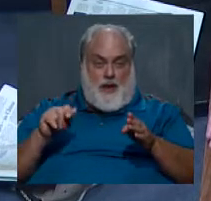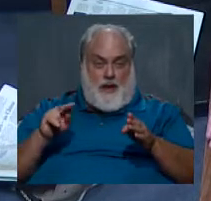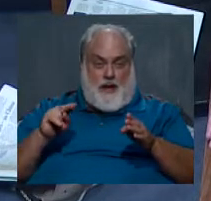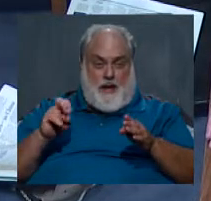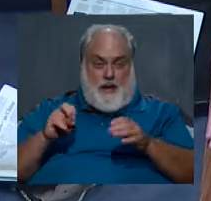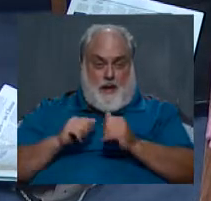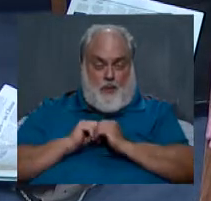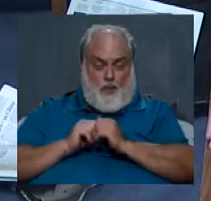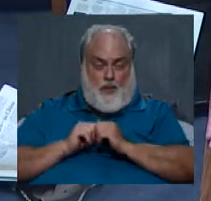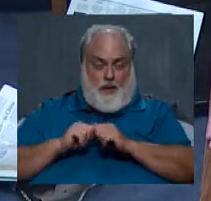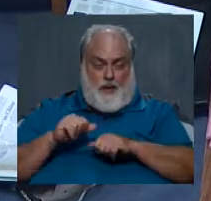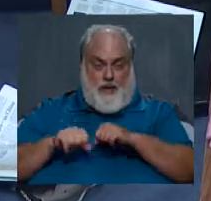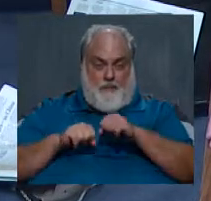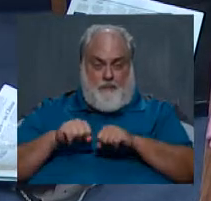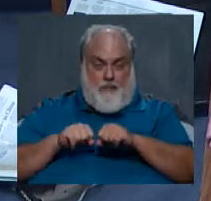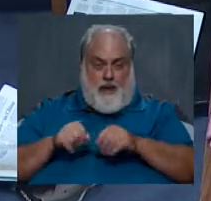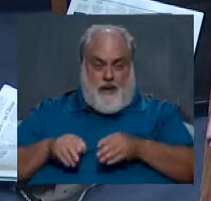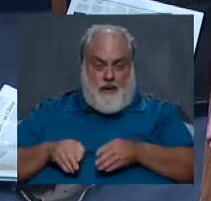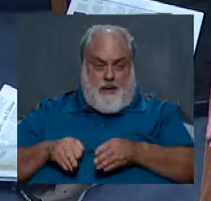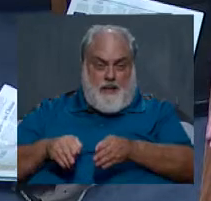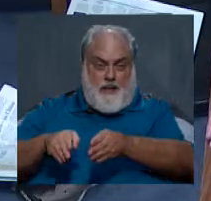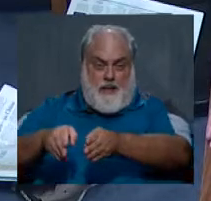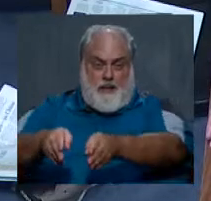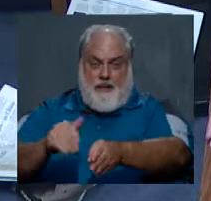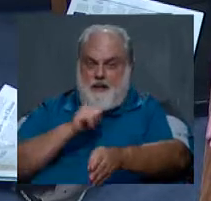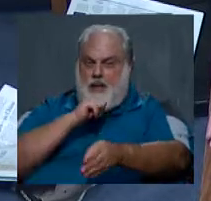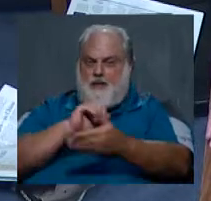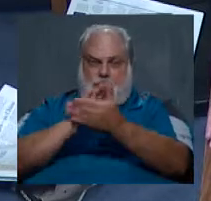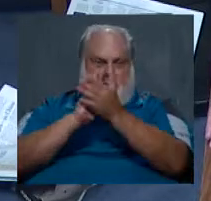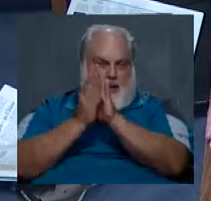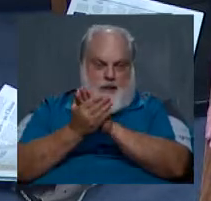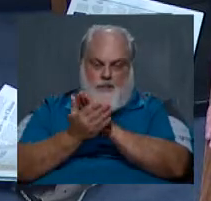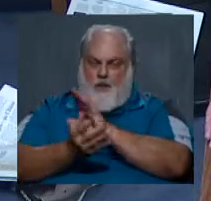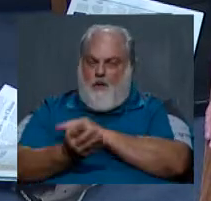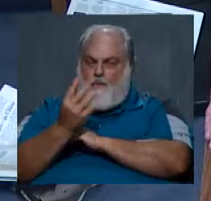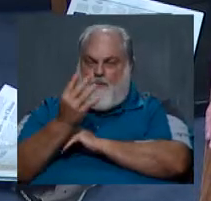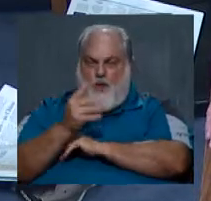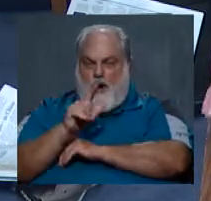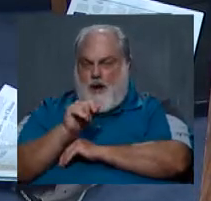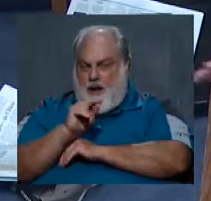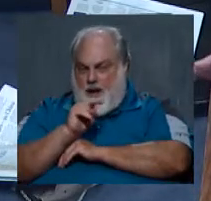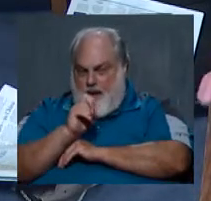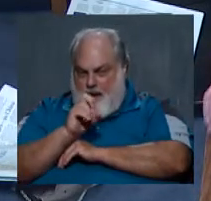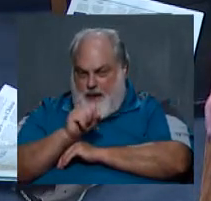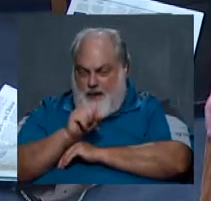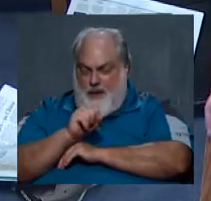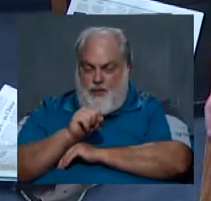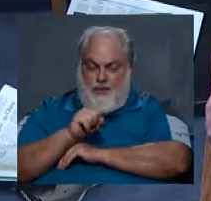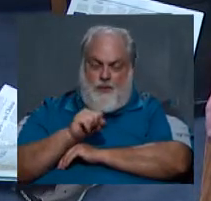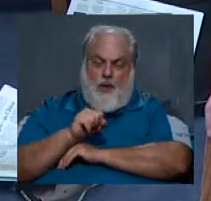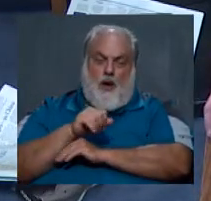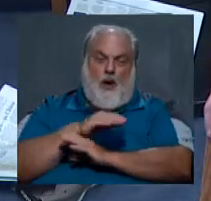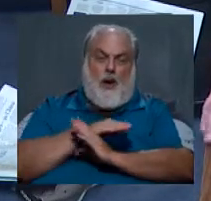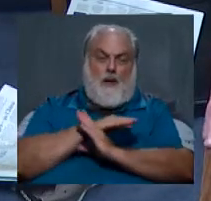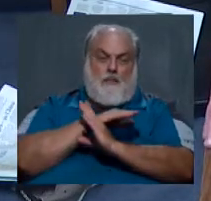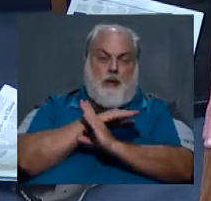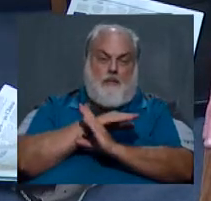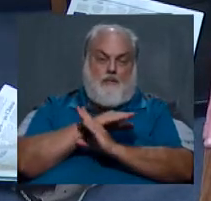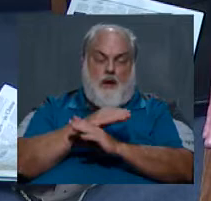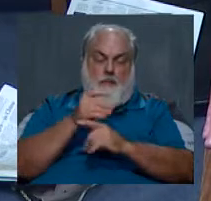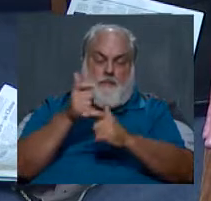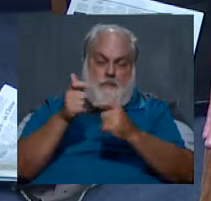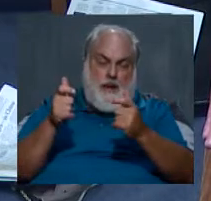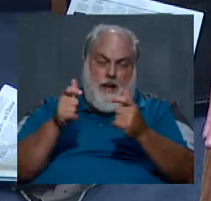dual bike lanes. They did not intend for it to become four lanes or to keep it from becoming a main